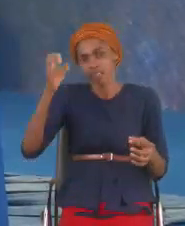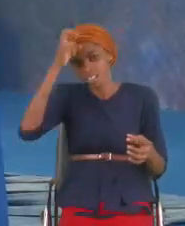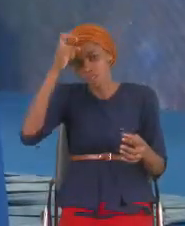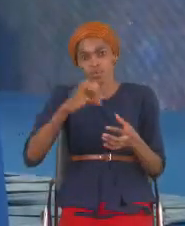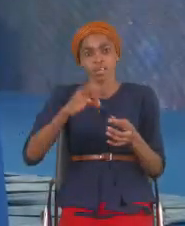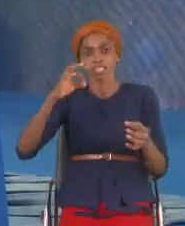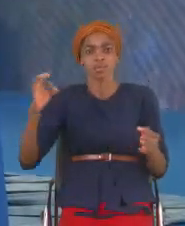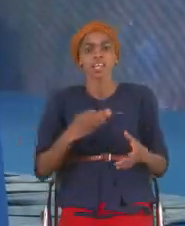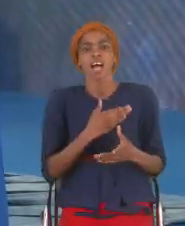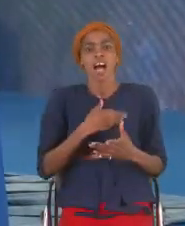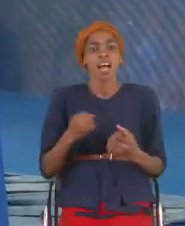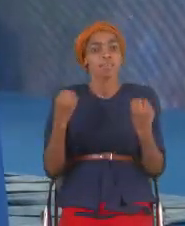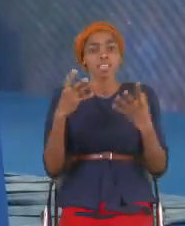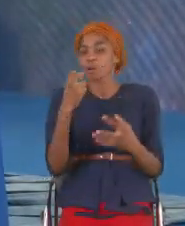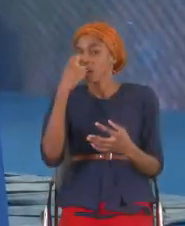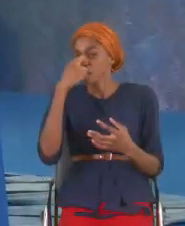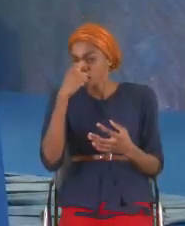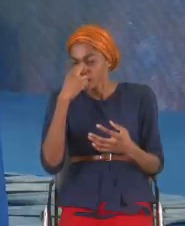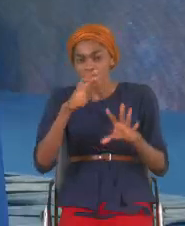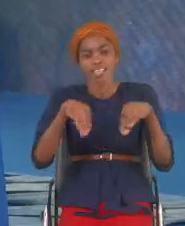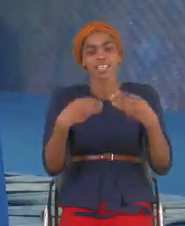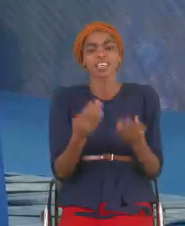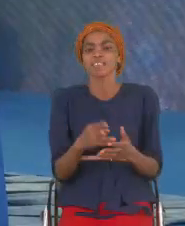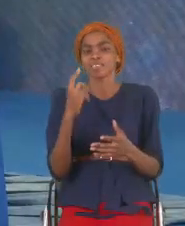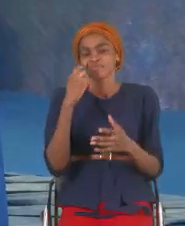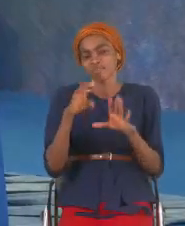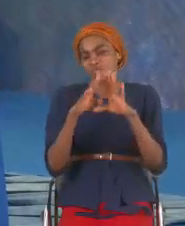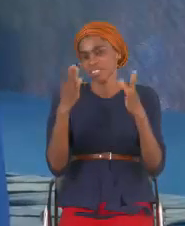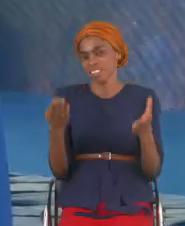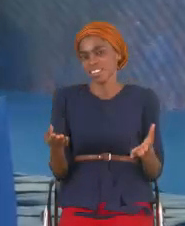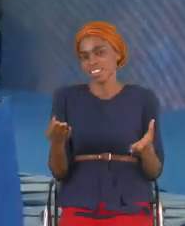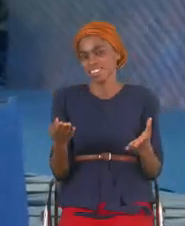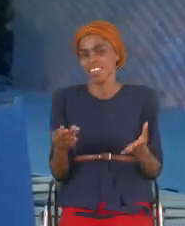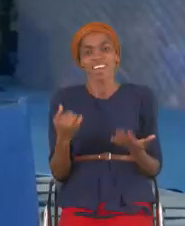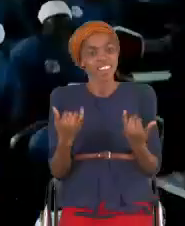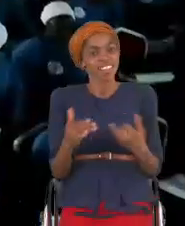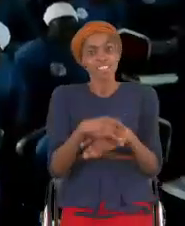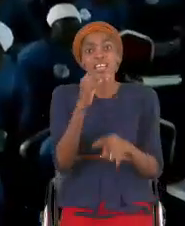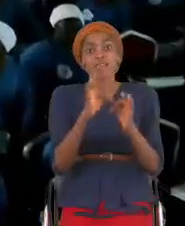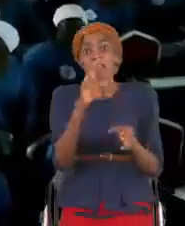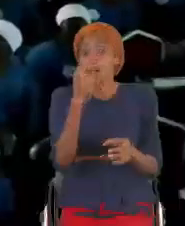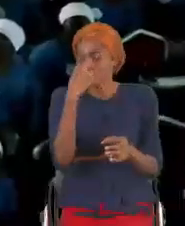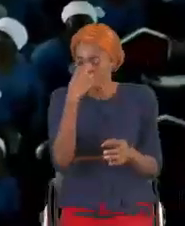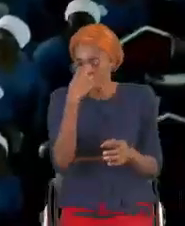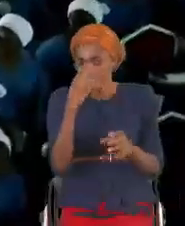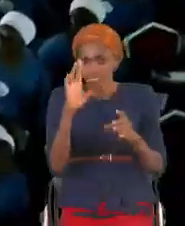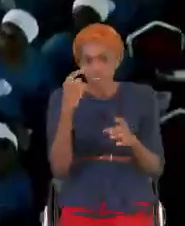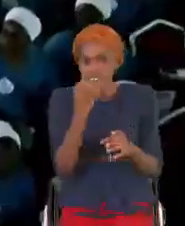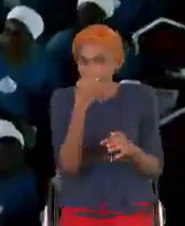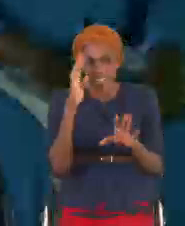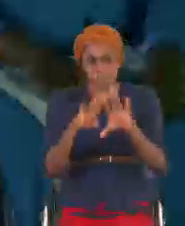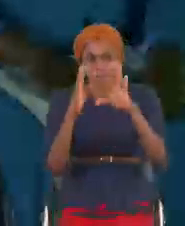were blind, he gave sight. Tonight, if you are blind, he'll give you